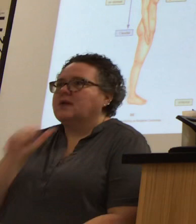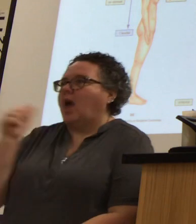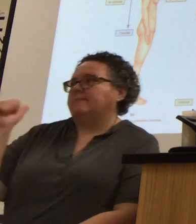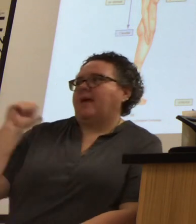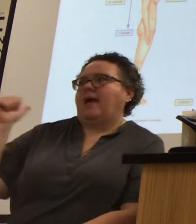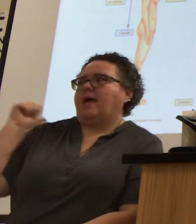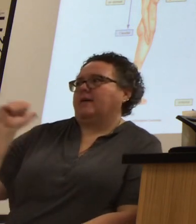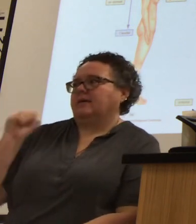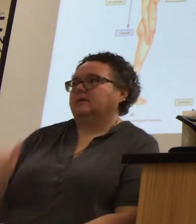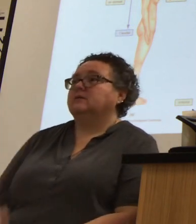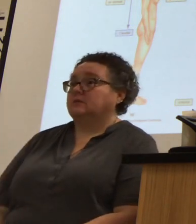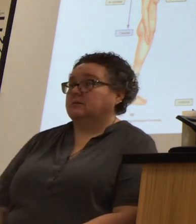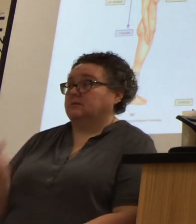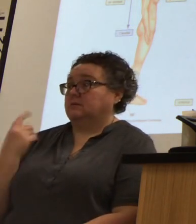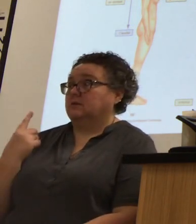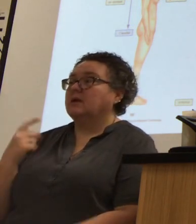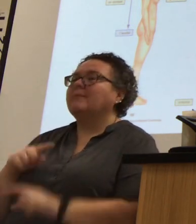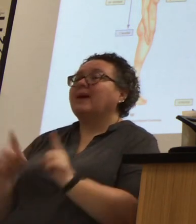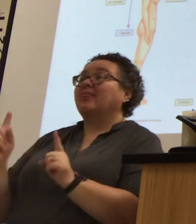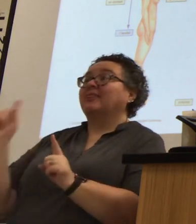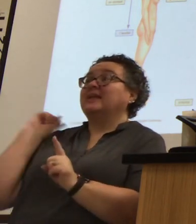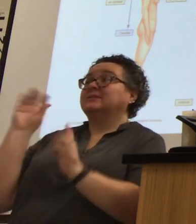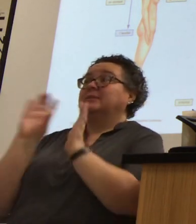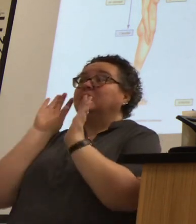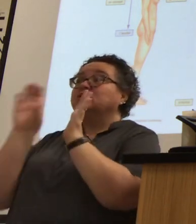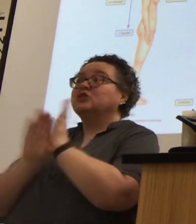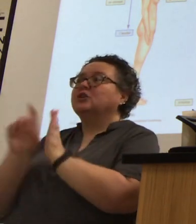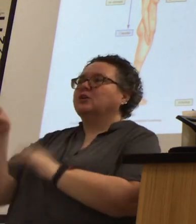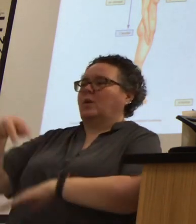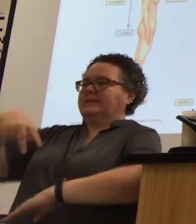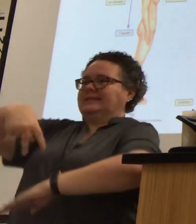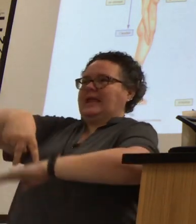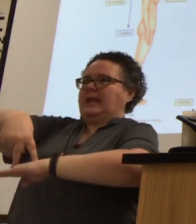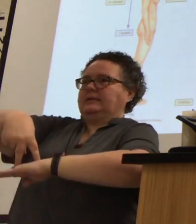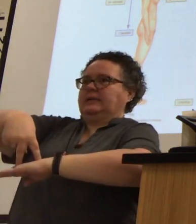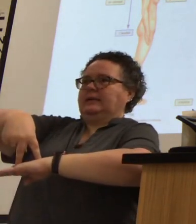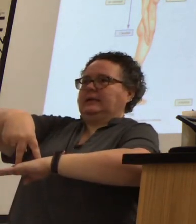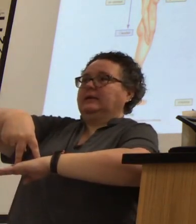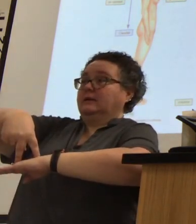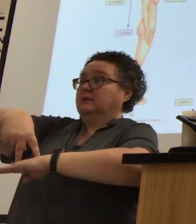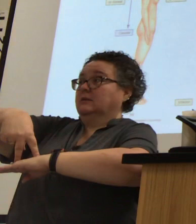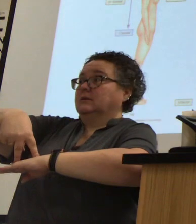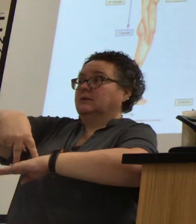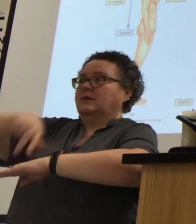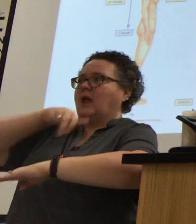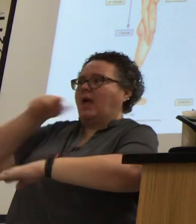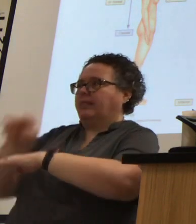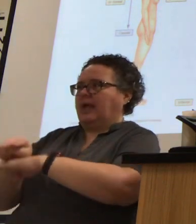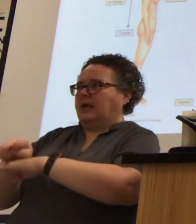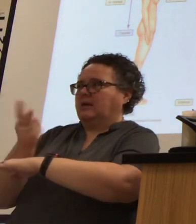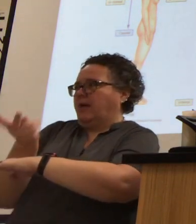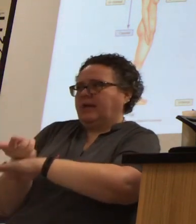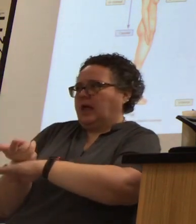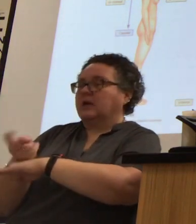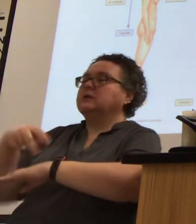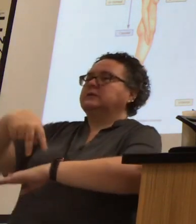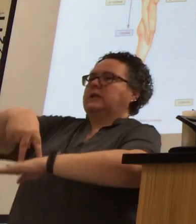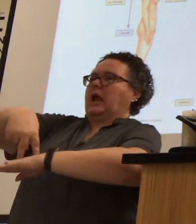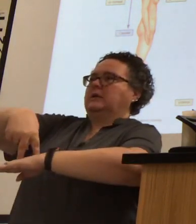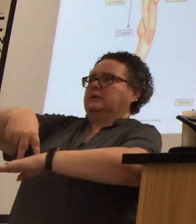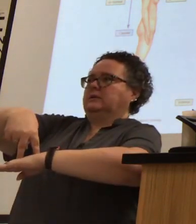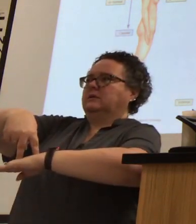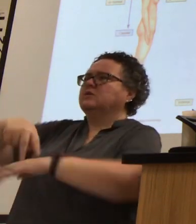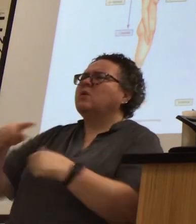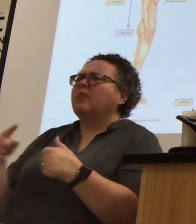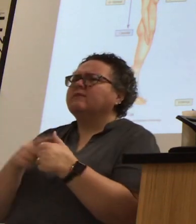But in this figure, you're standing erect. Okay. So, the first terms there, it's hard to see, I'll point to it right